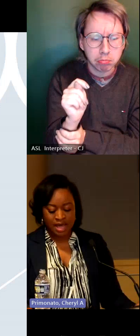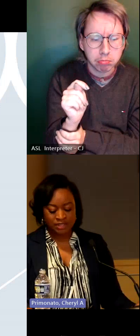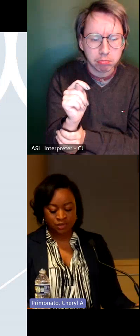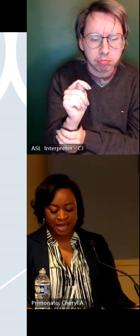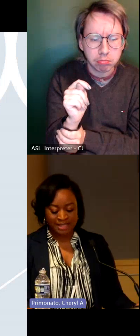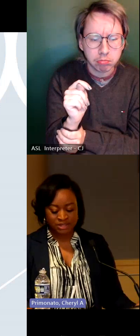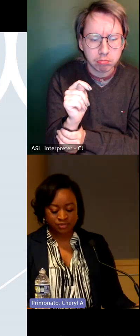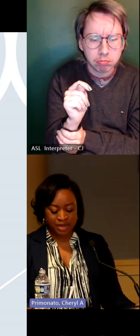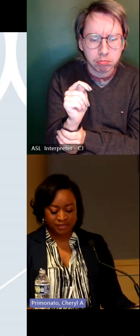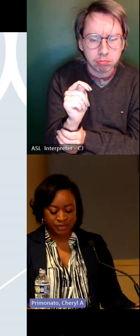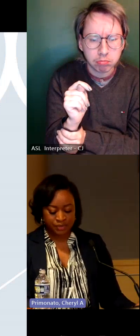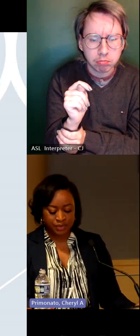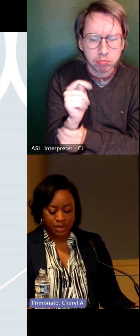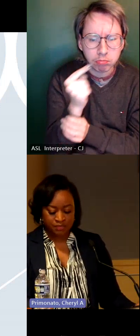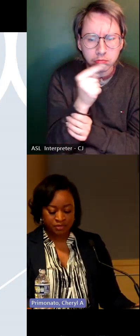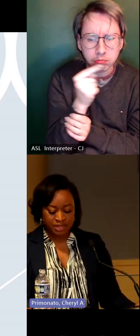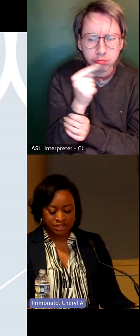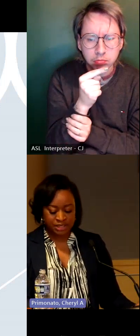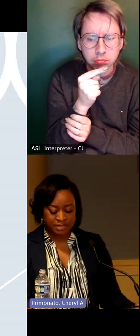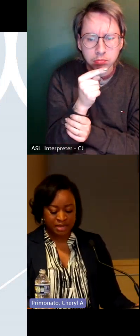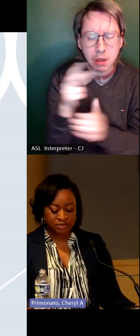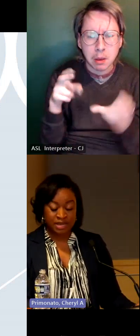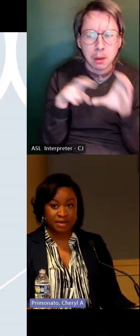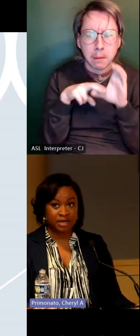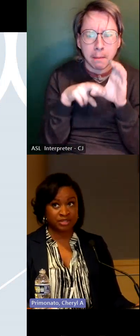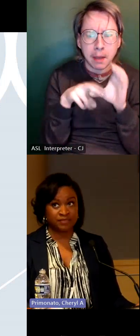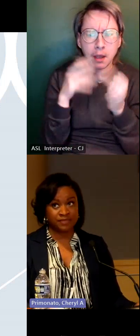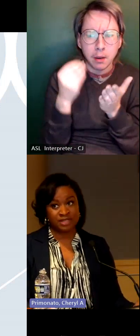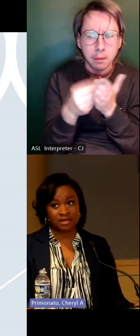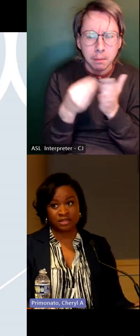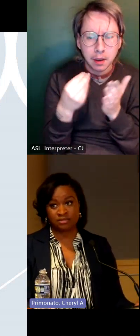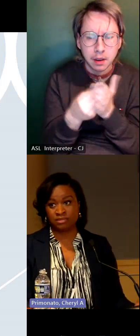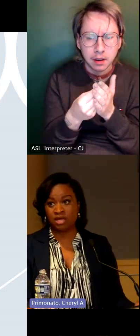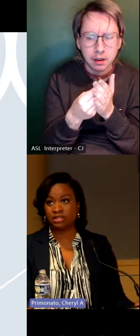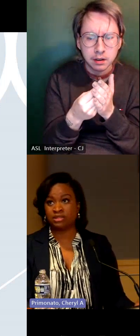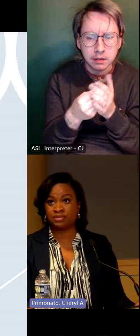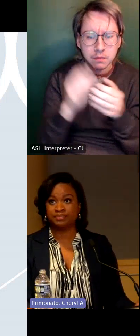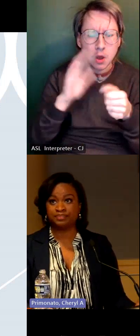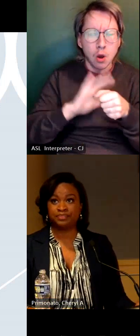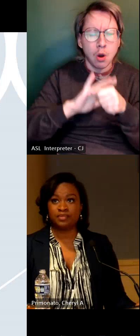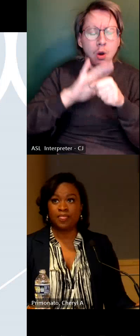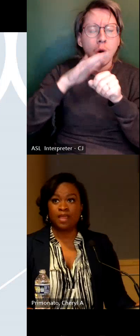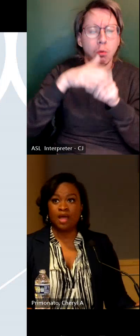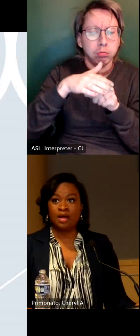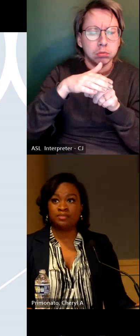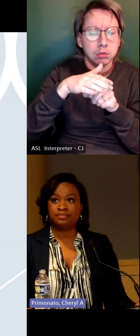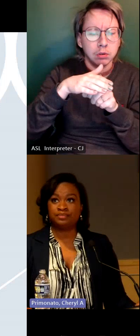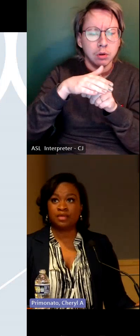with actual passenger revenue over budgeted amounts by about $150,000.